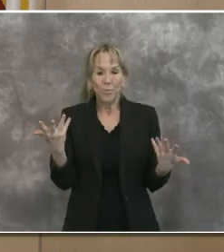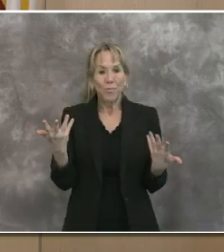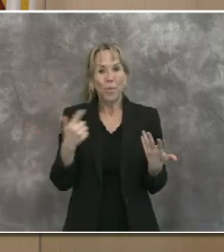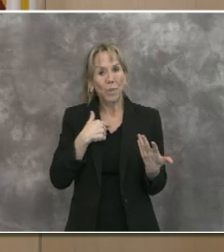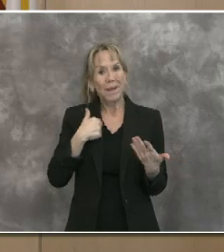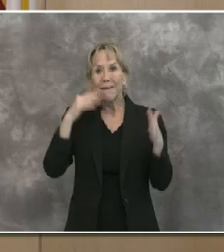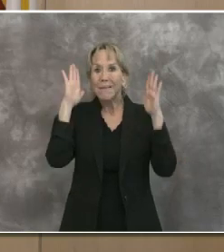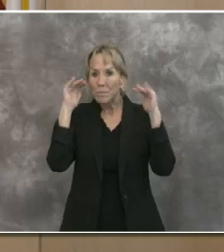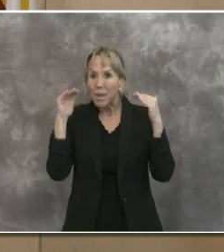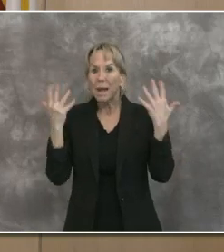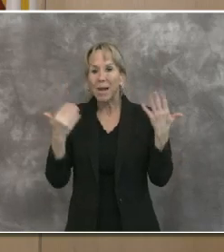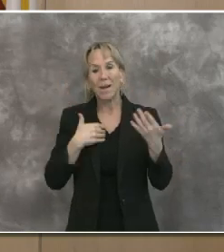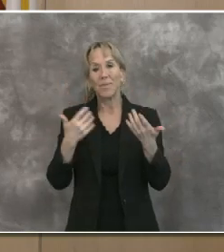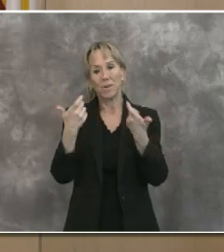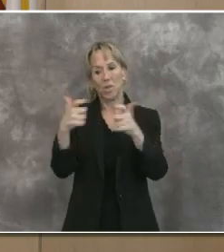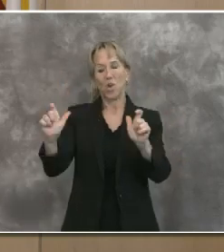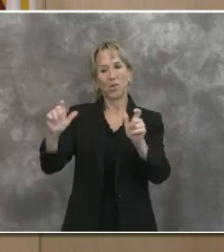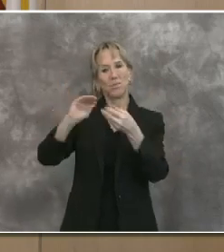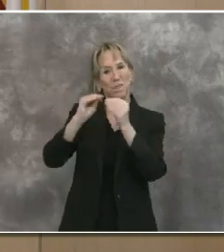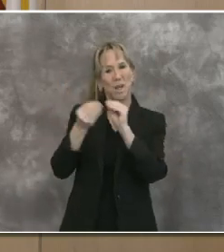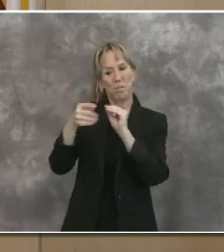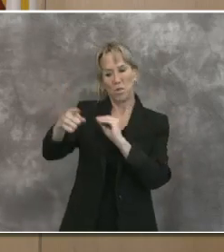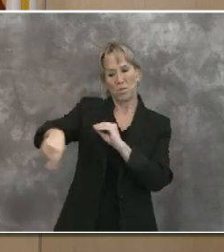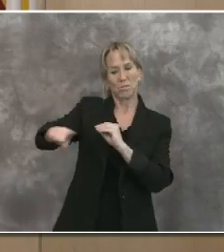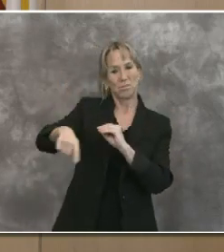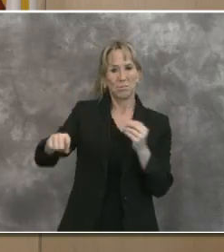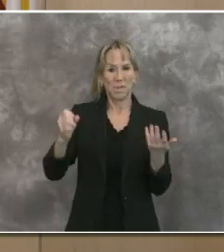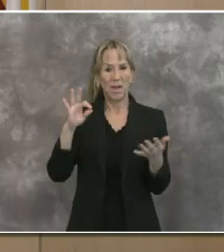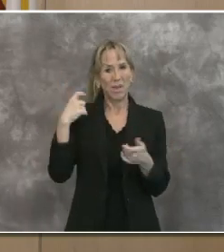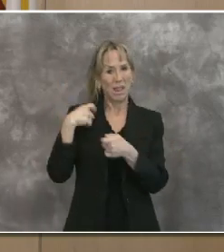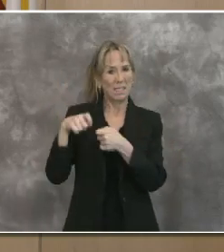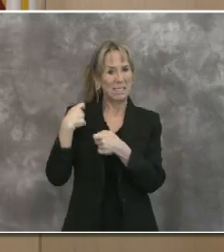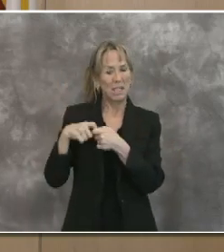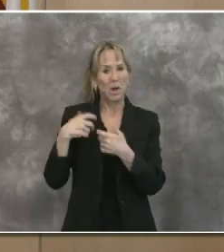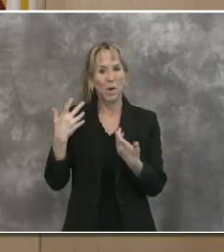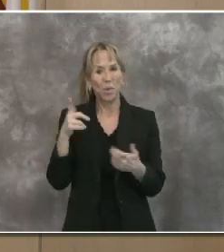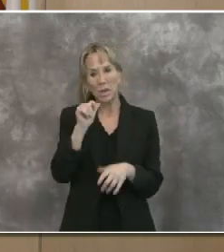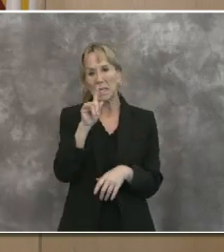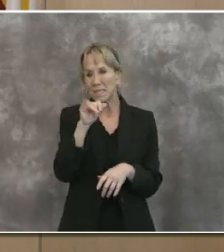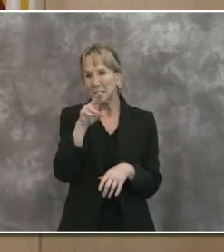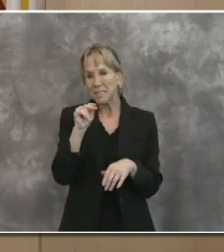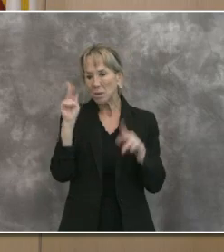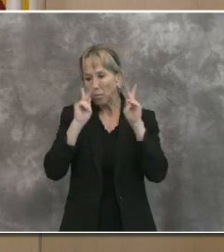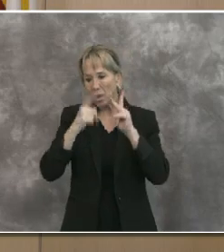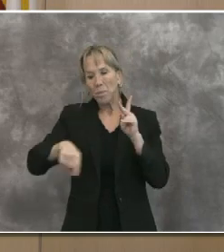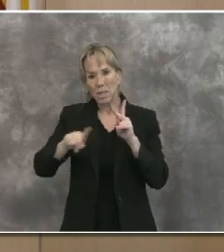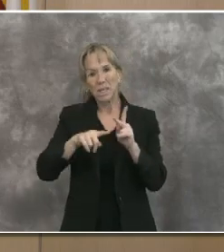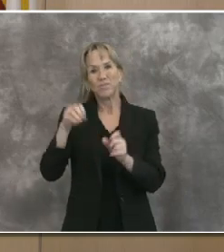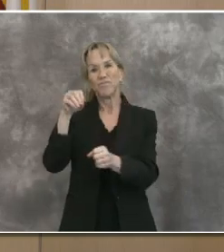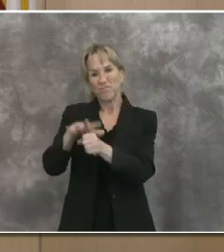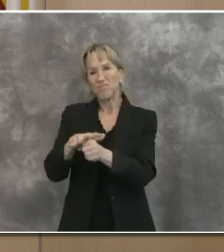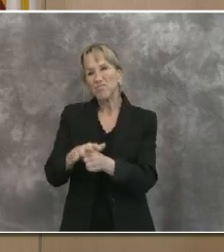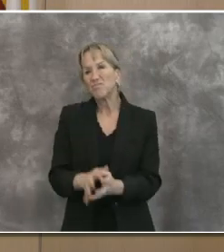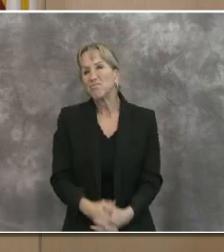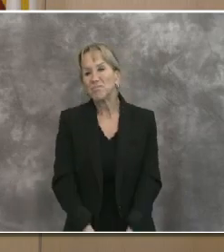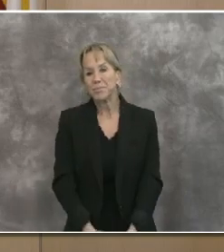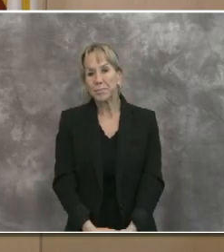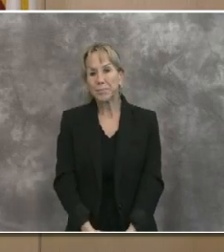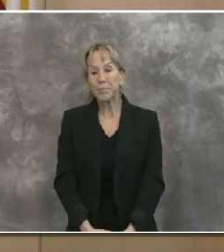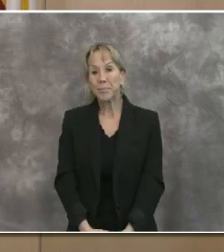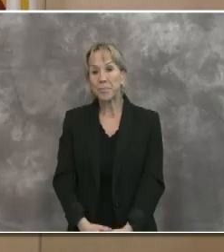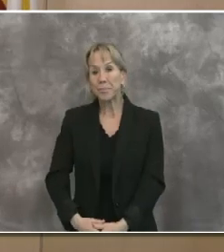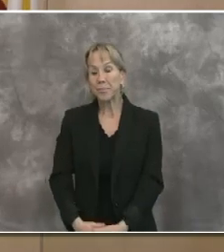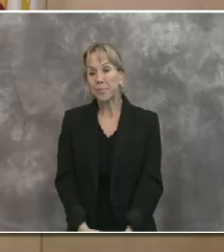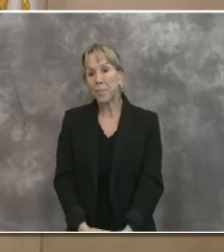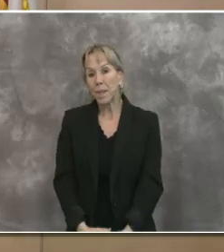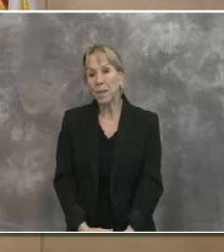would have a large number of our Latino population infected. All right, thank you, Dr. Wooten.